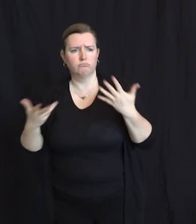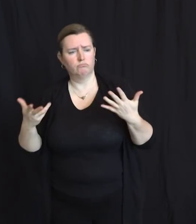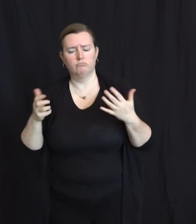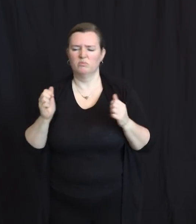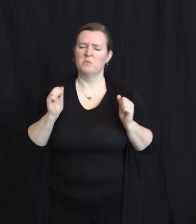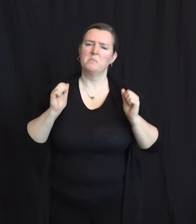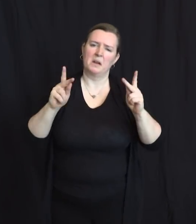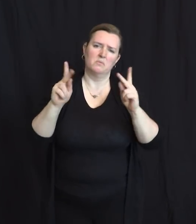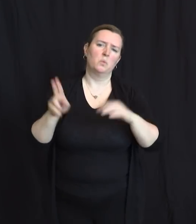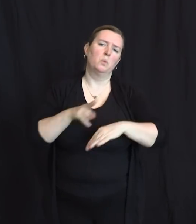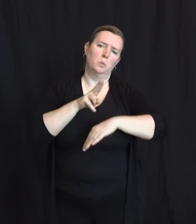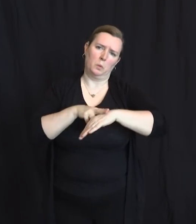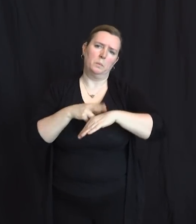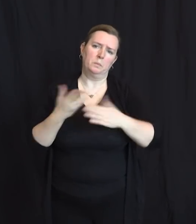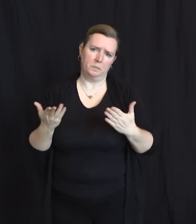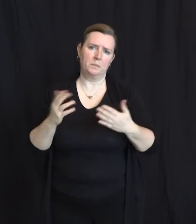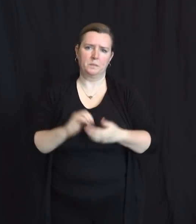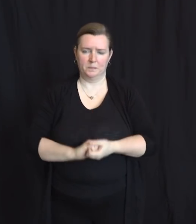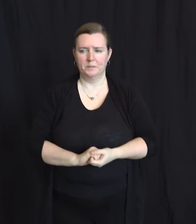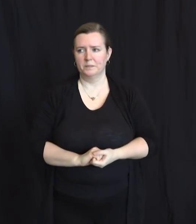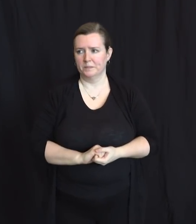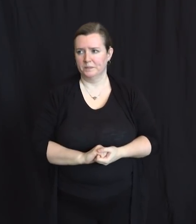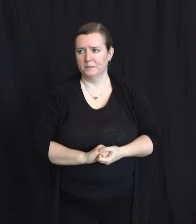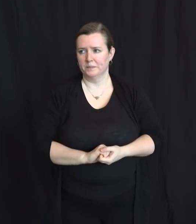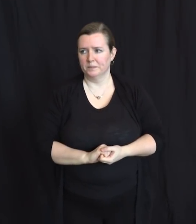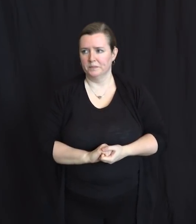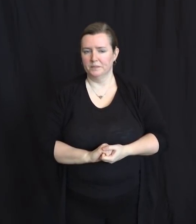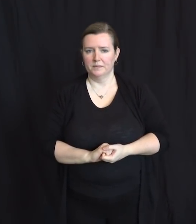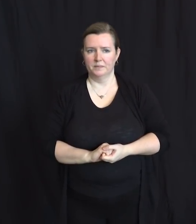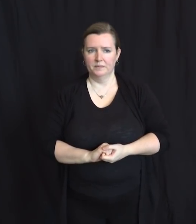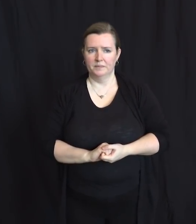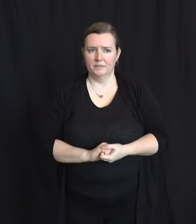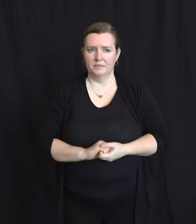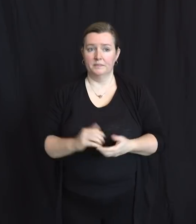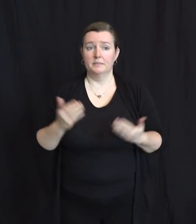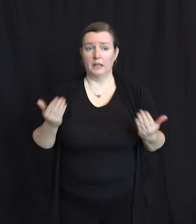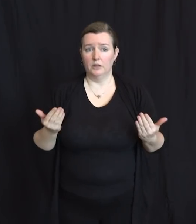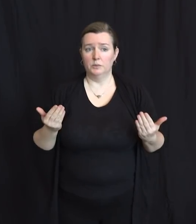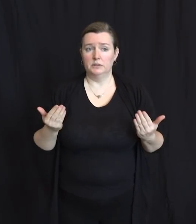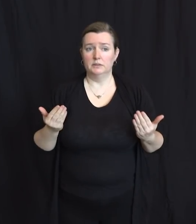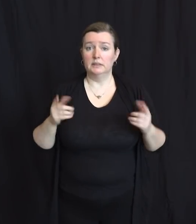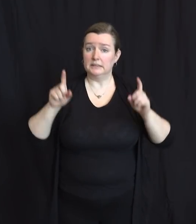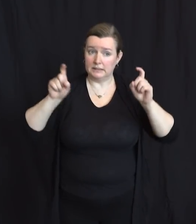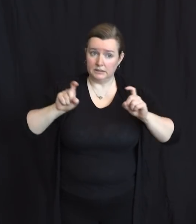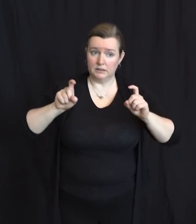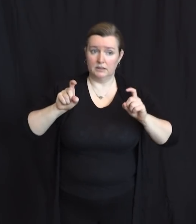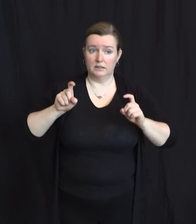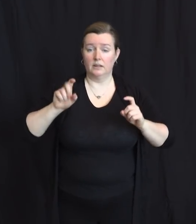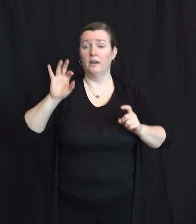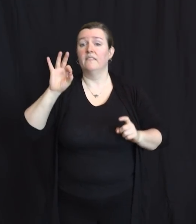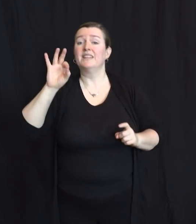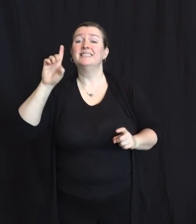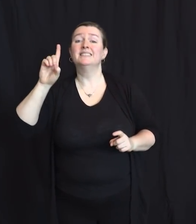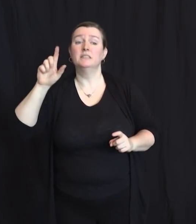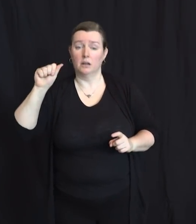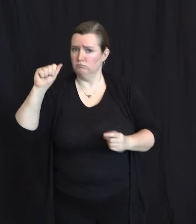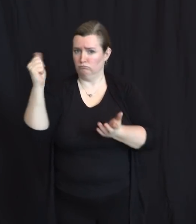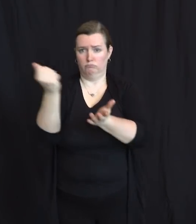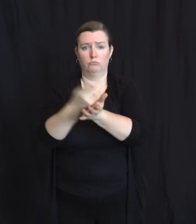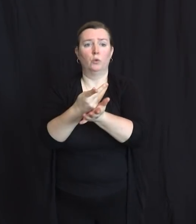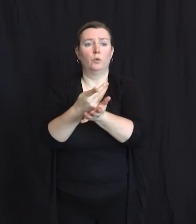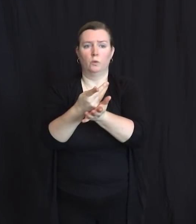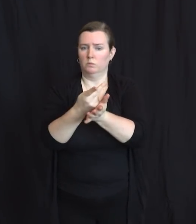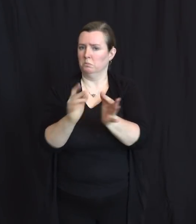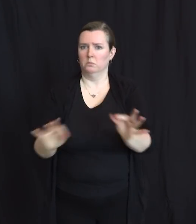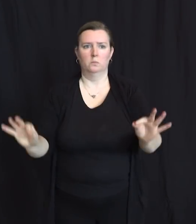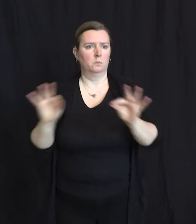way, on all the above. So having an FDA-approved test that can provide us rapid results is critical. And